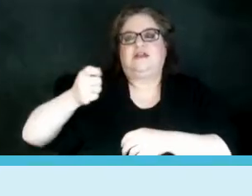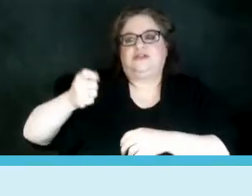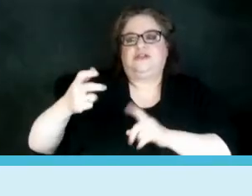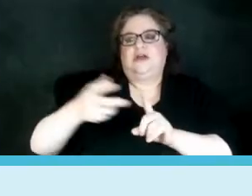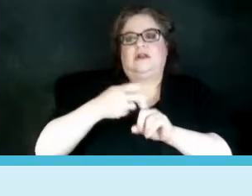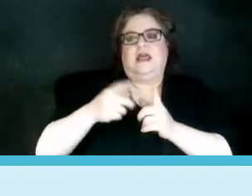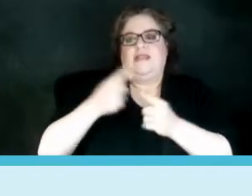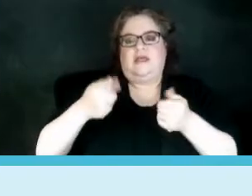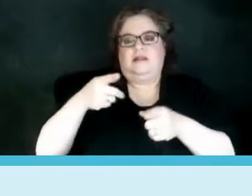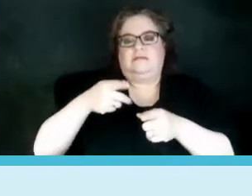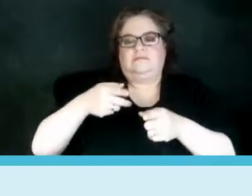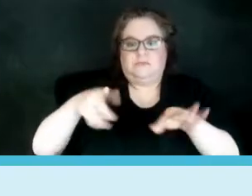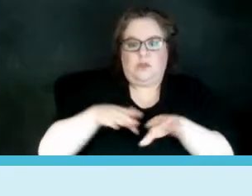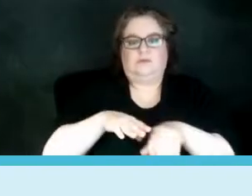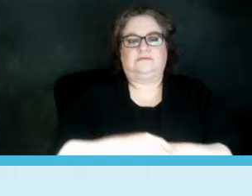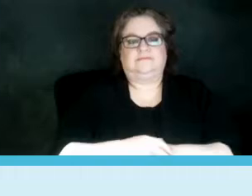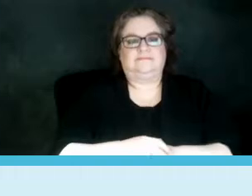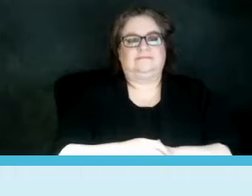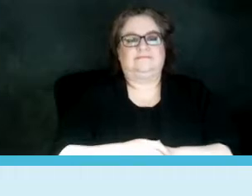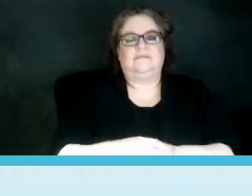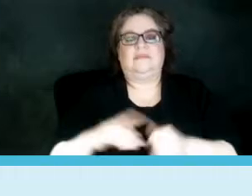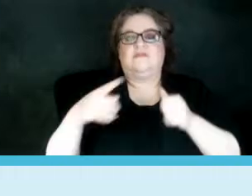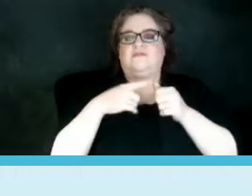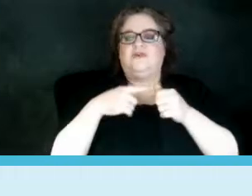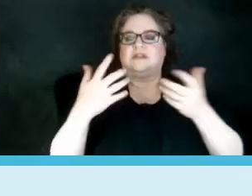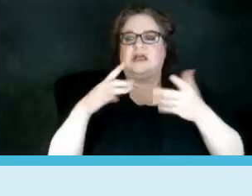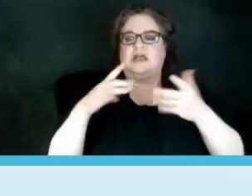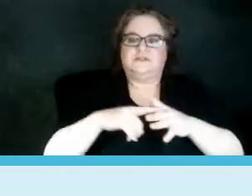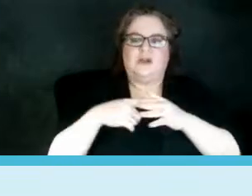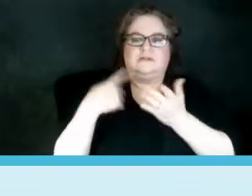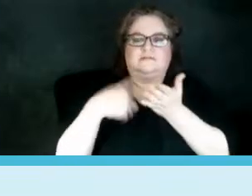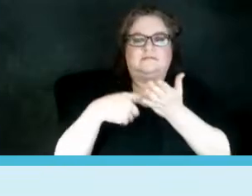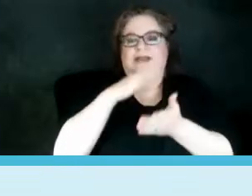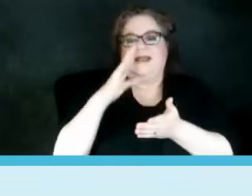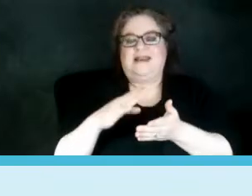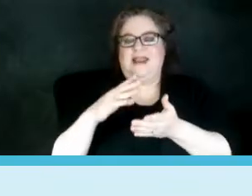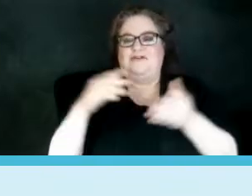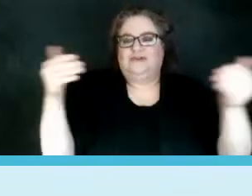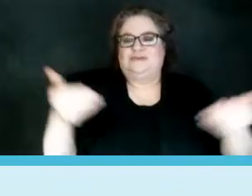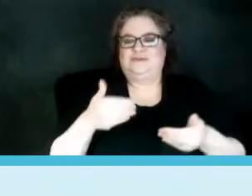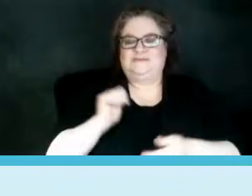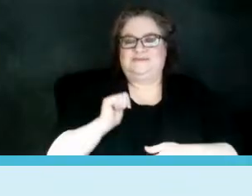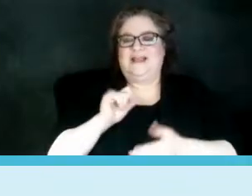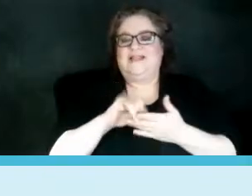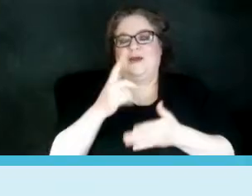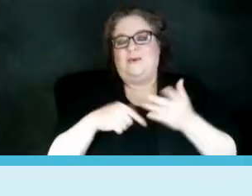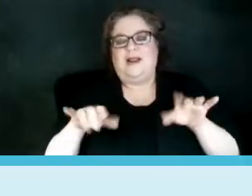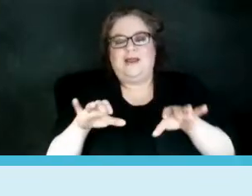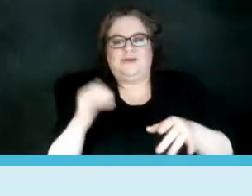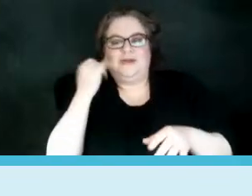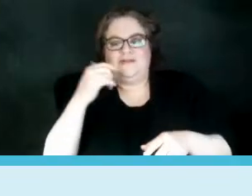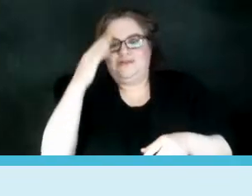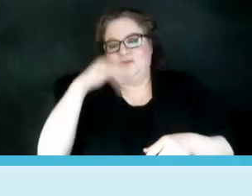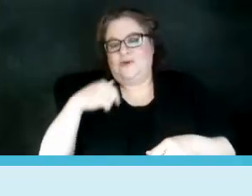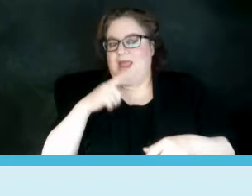close it out. So first, I started talking and never said what my name was. That's kind of what I do. Anybody that knows me, I